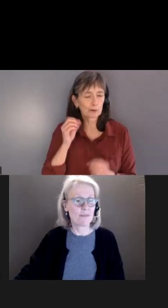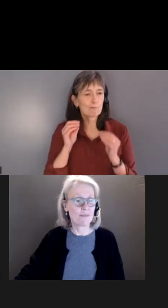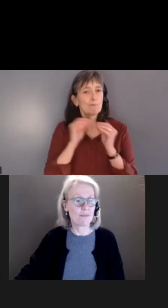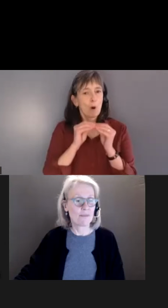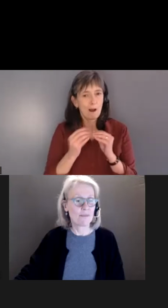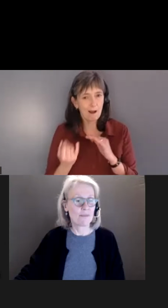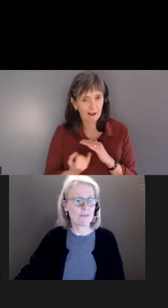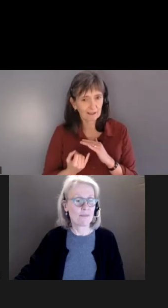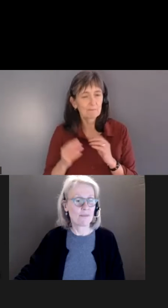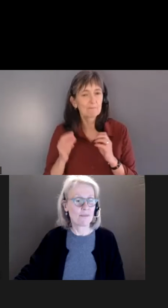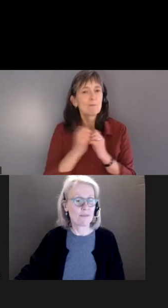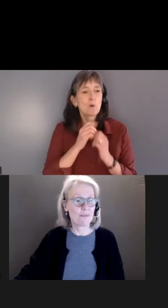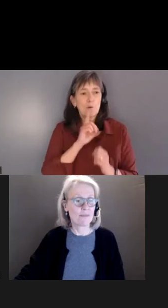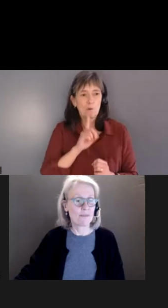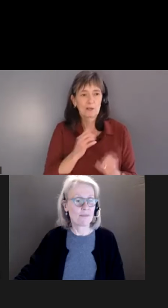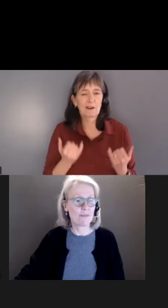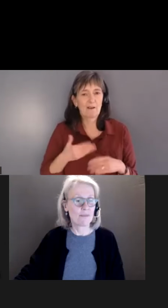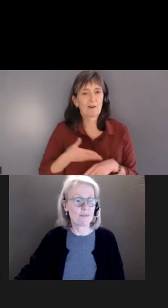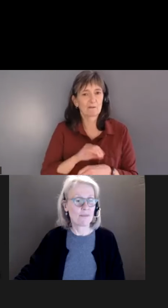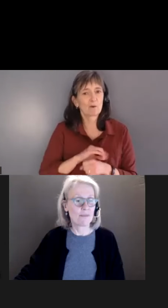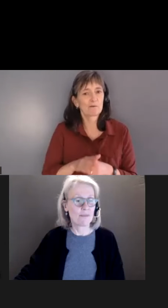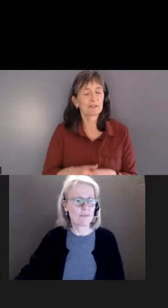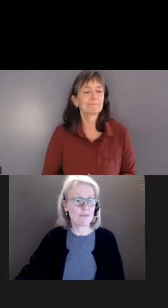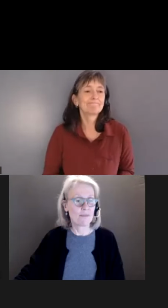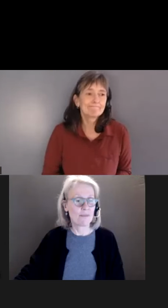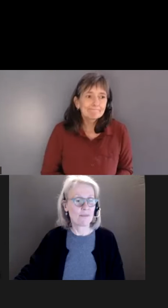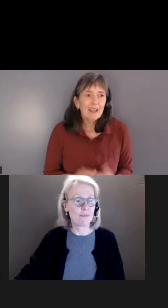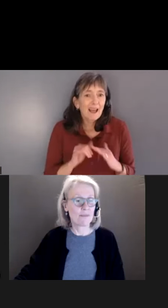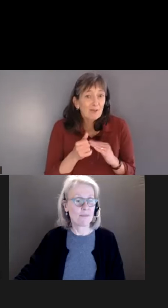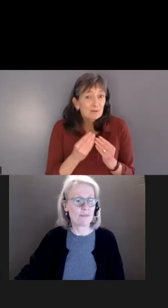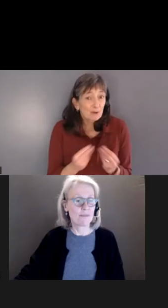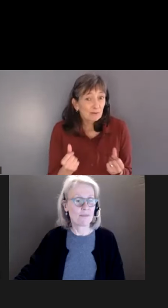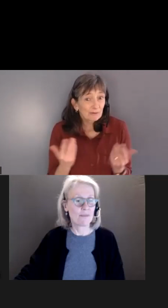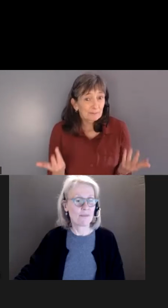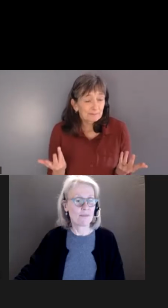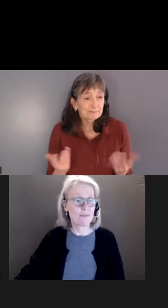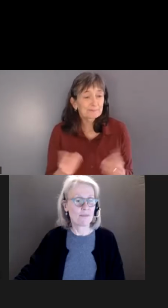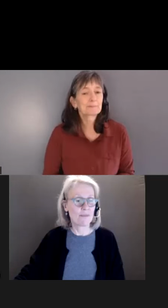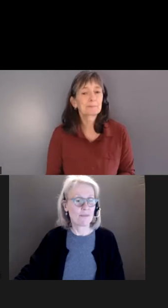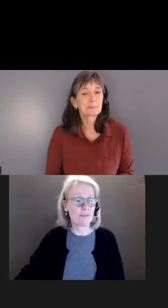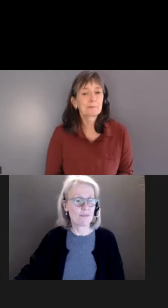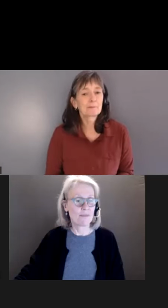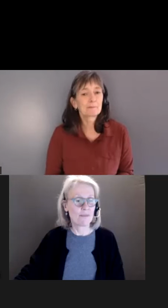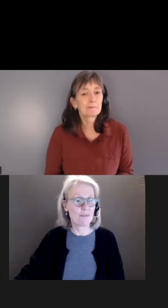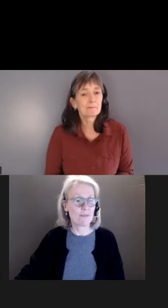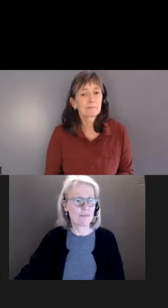when thinking about key initiatives that can help prevent and address social isolation and loneliness, one type of intervention that could be very